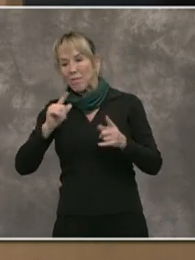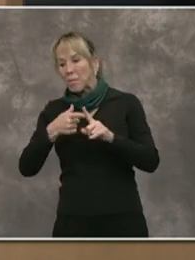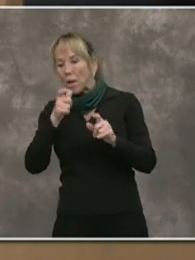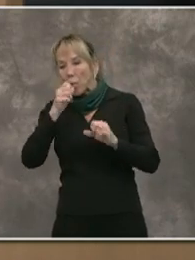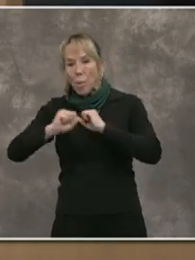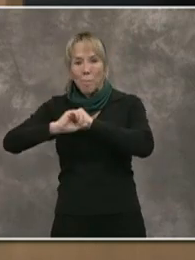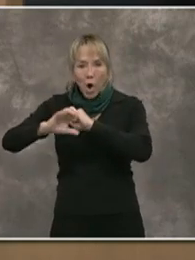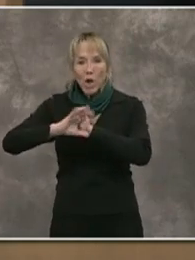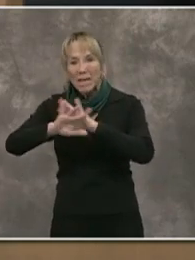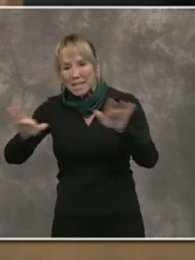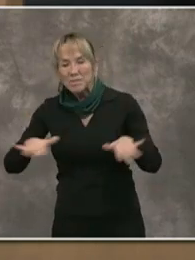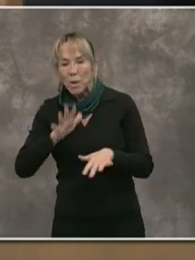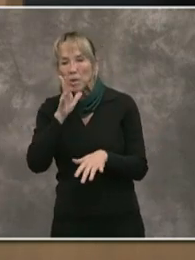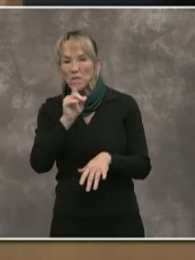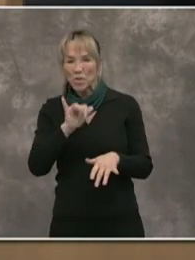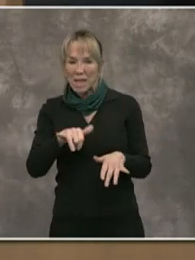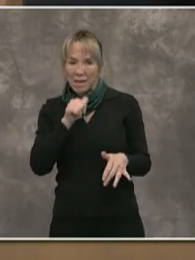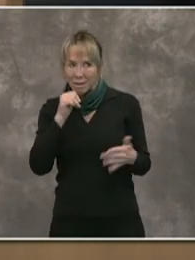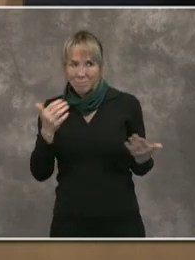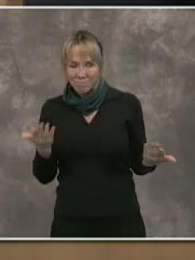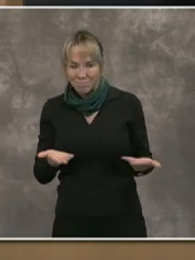Thank you. Okay, let's go to the next question.